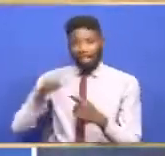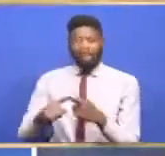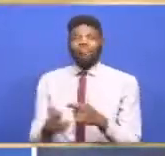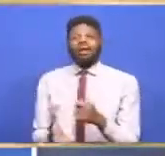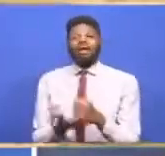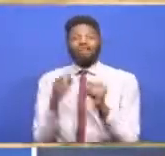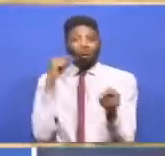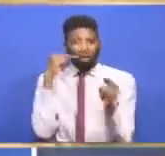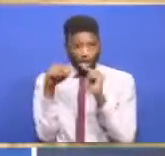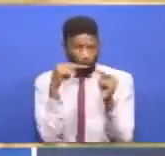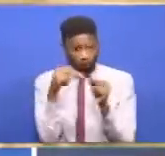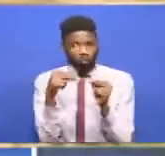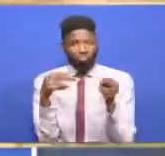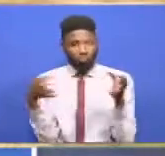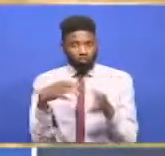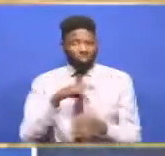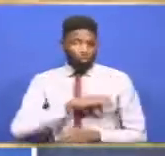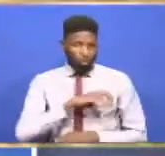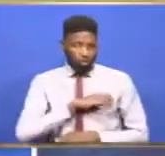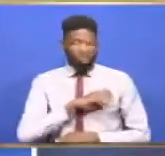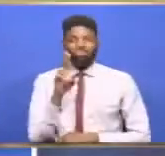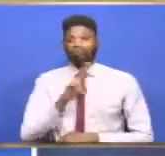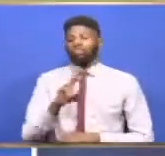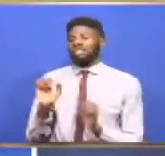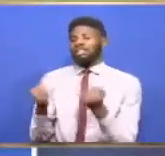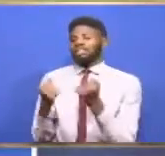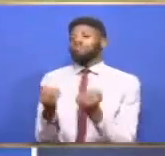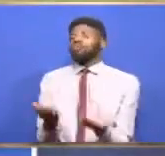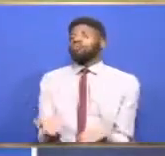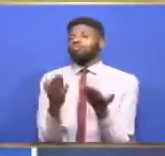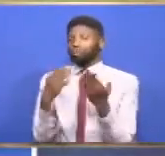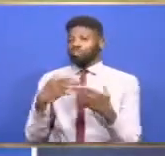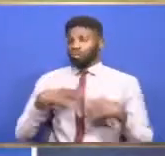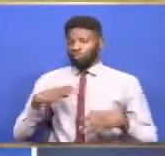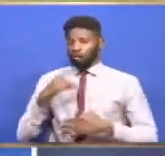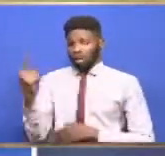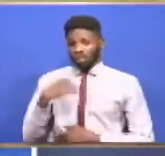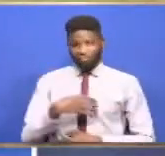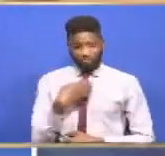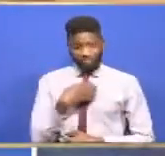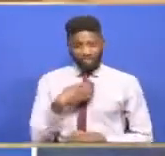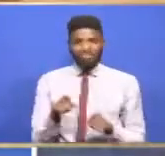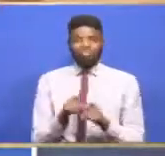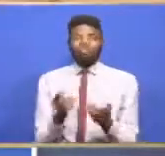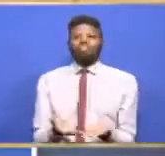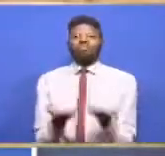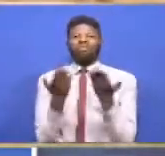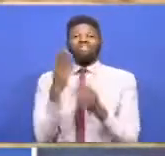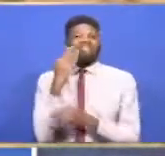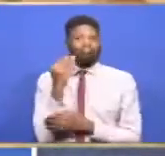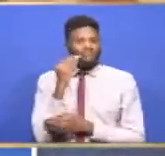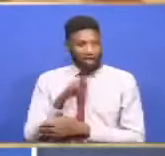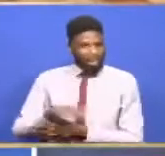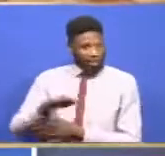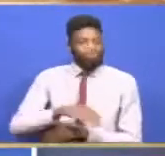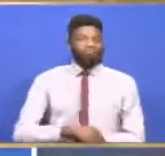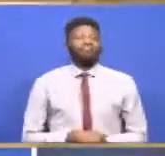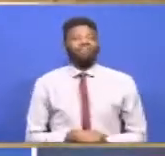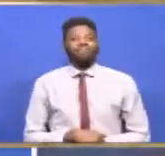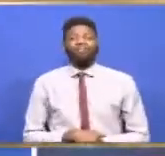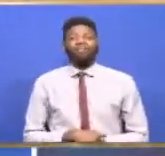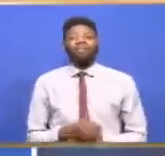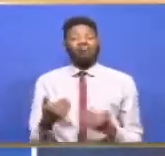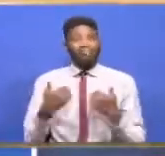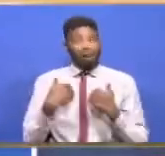the savings to improve visitor experience and promote local parks as preferred destinations. With increasing adoption of